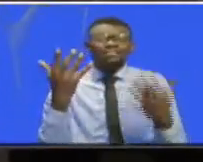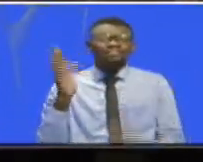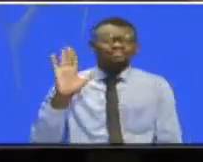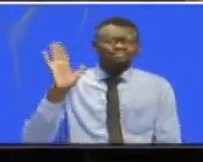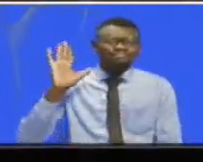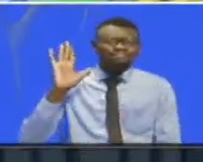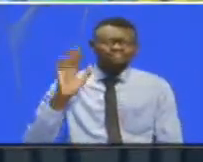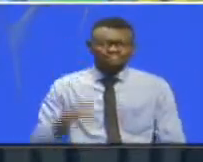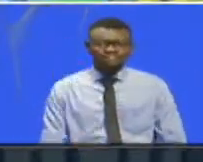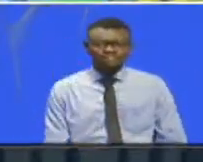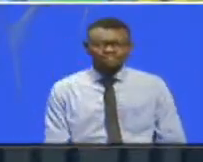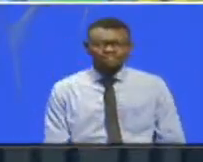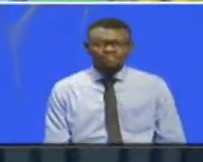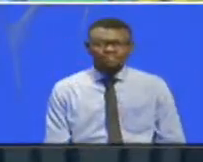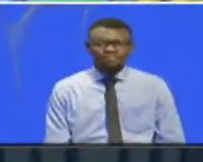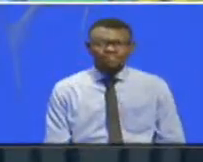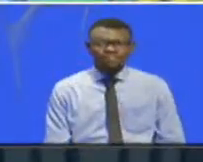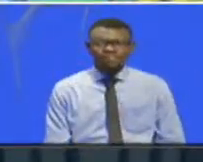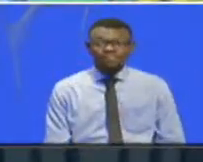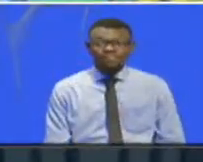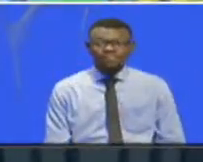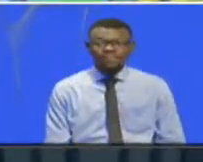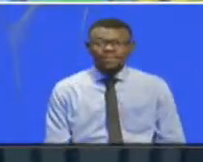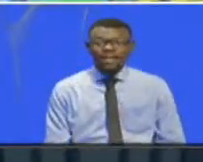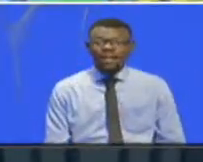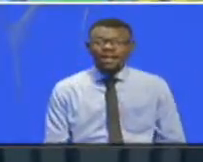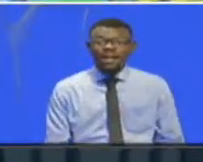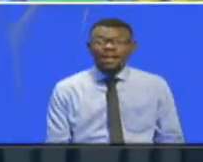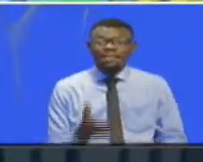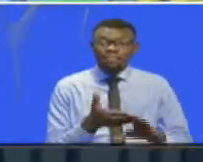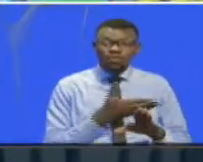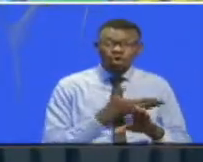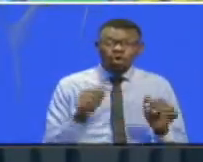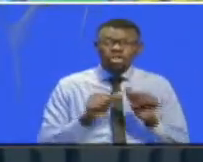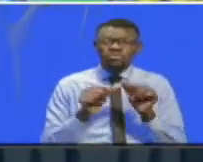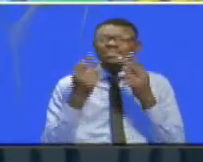And before we continue the news, let's take a look at what's going to be headlining on